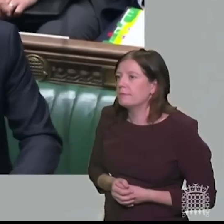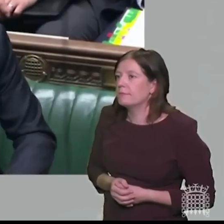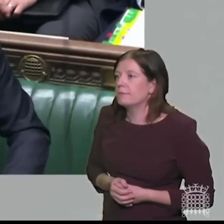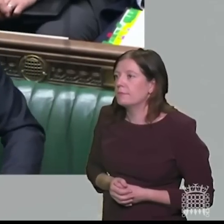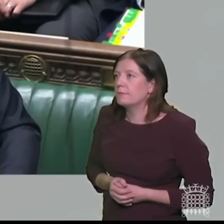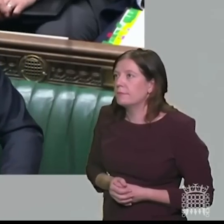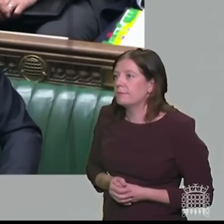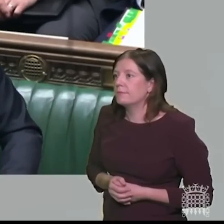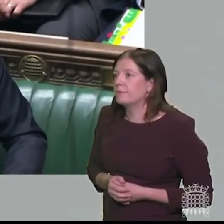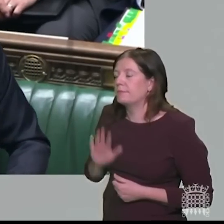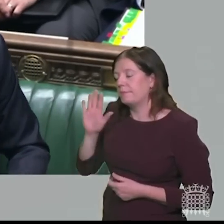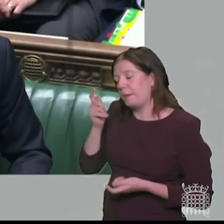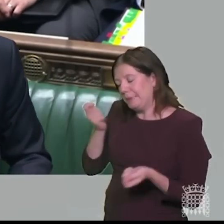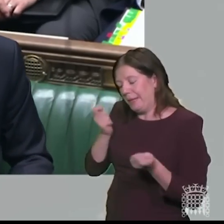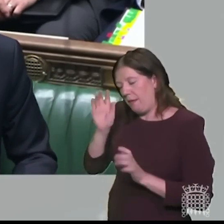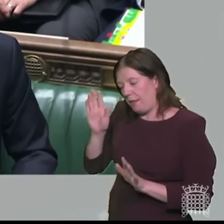Mr. Speaker,